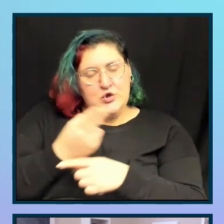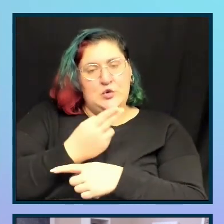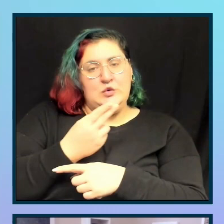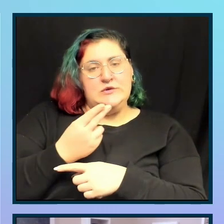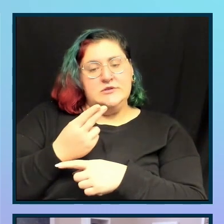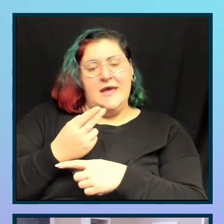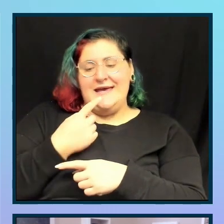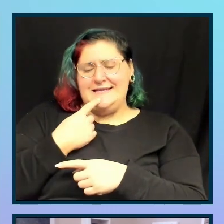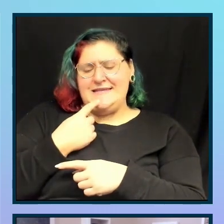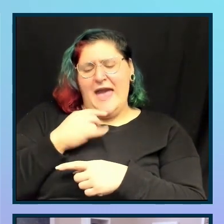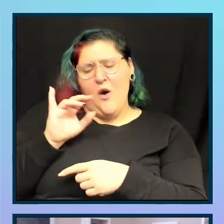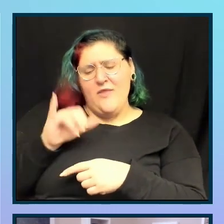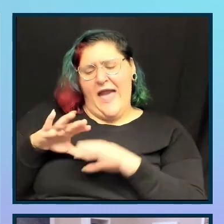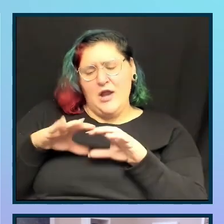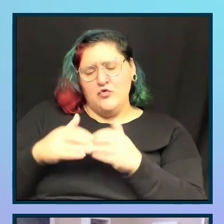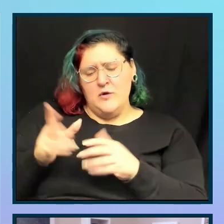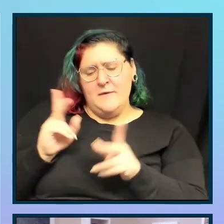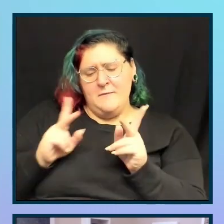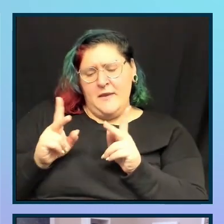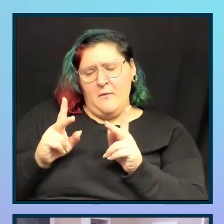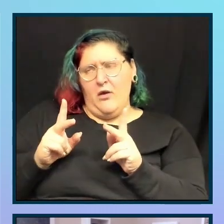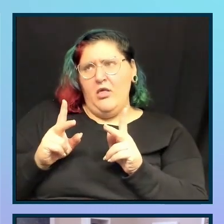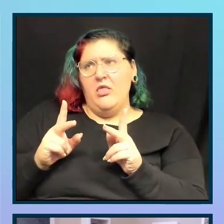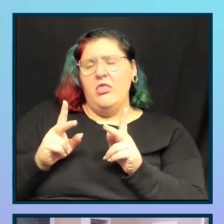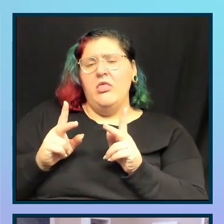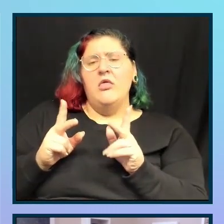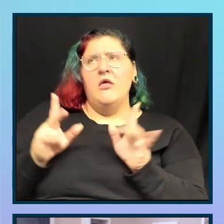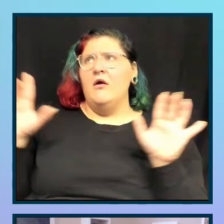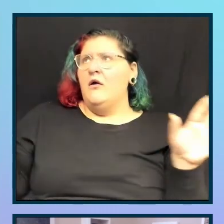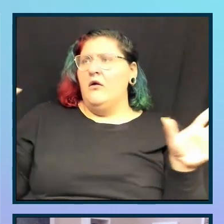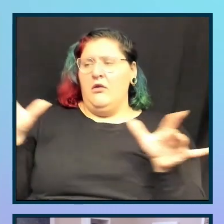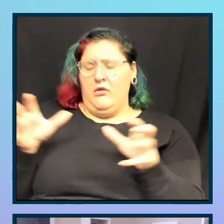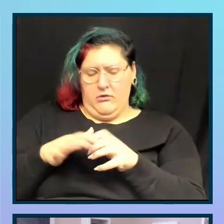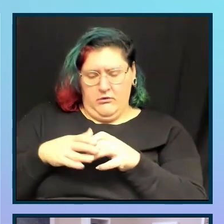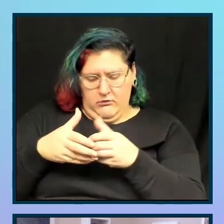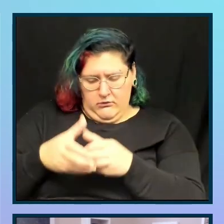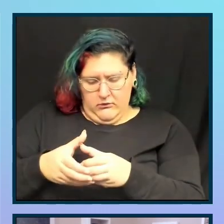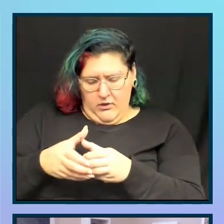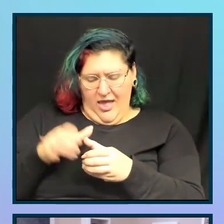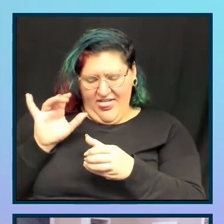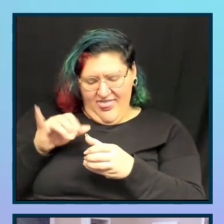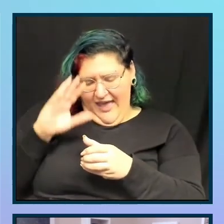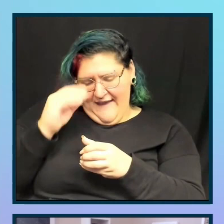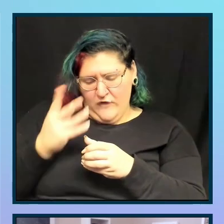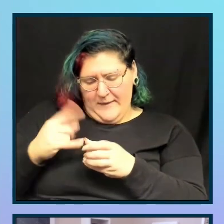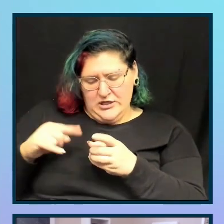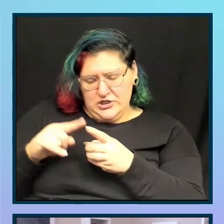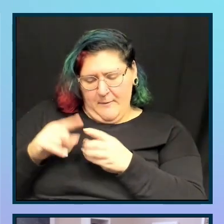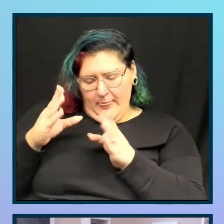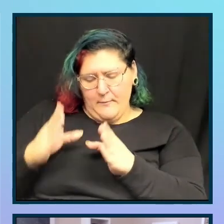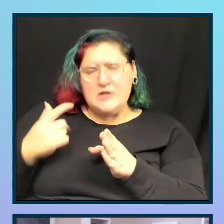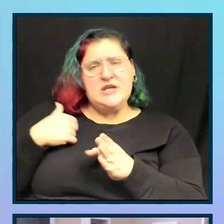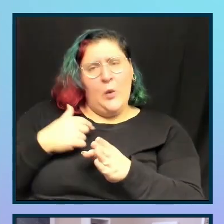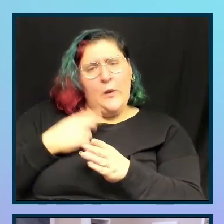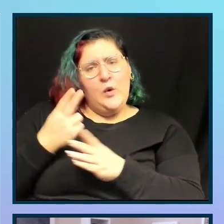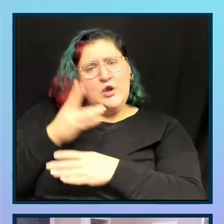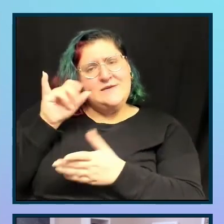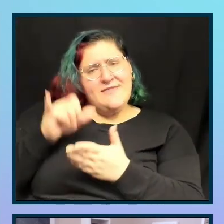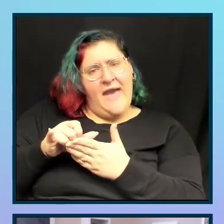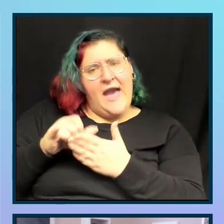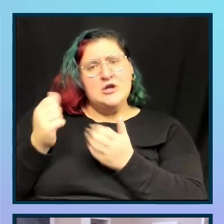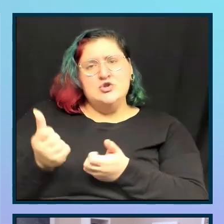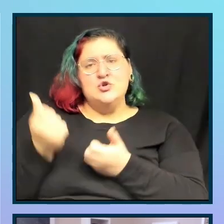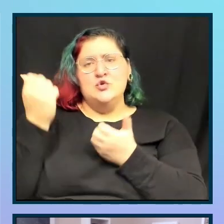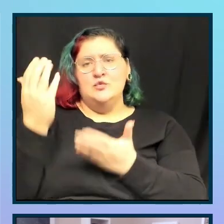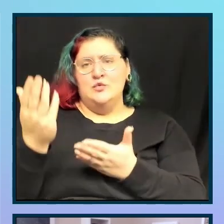this cluster, and now we're going to reuse this data about the person to present them certain advertisements, or even worse,